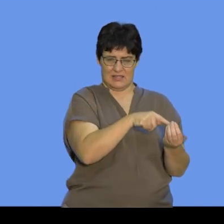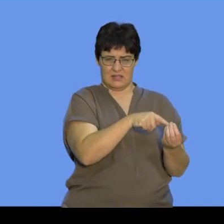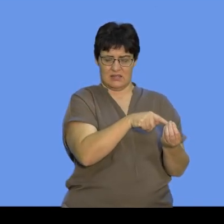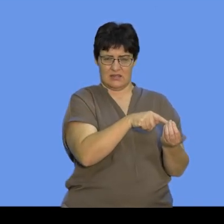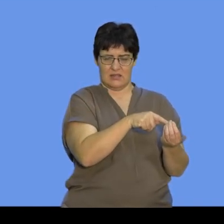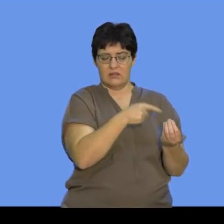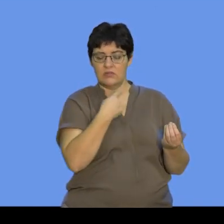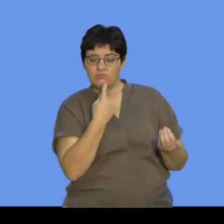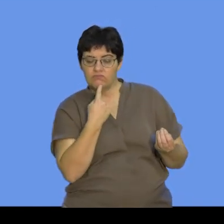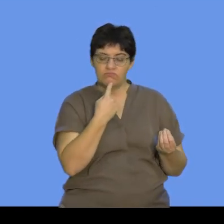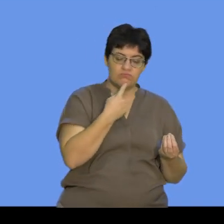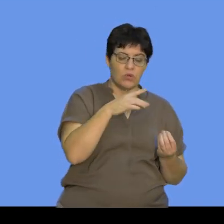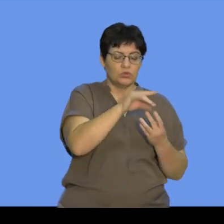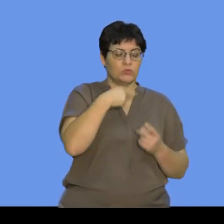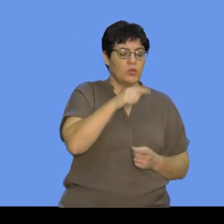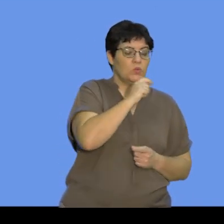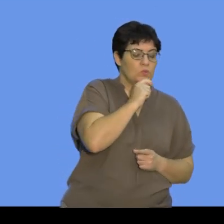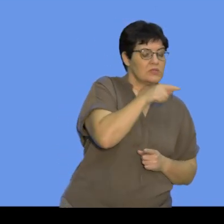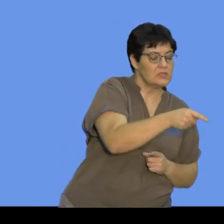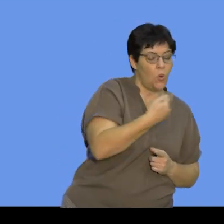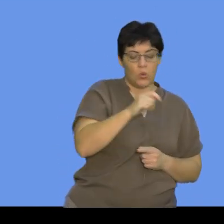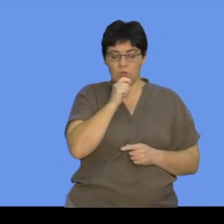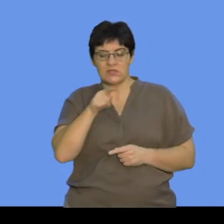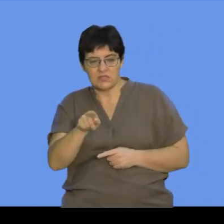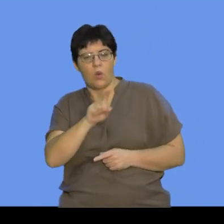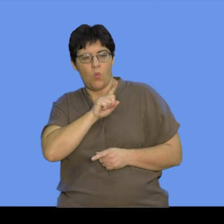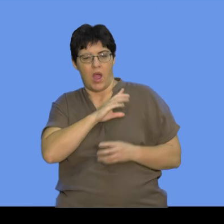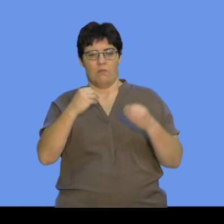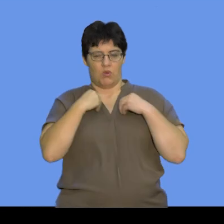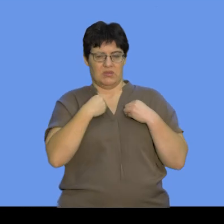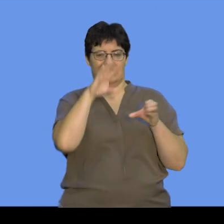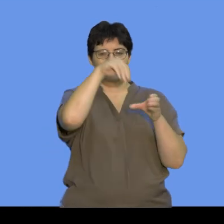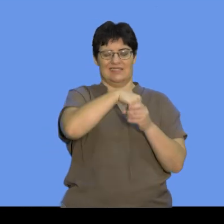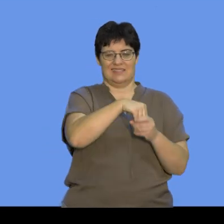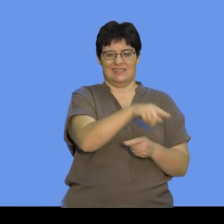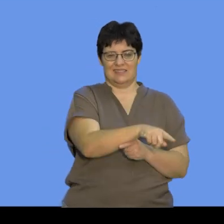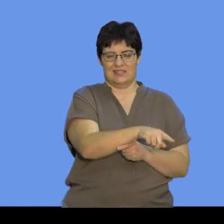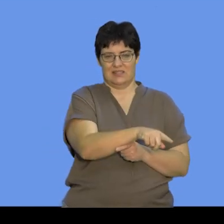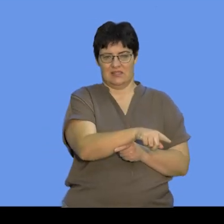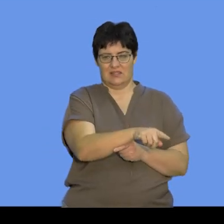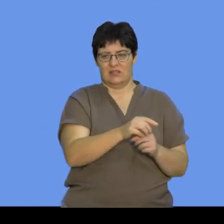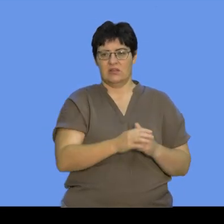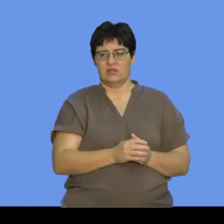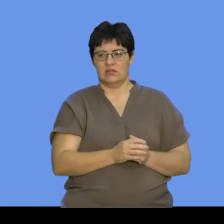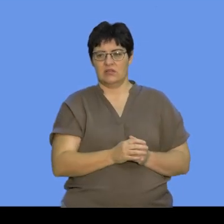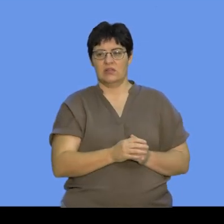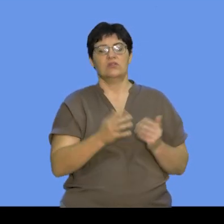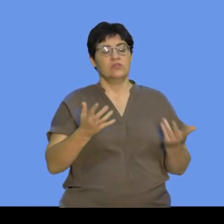the choice for their use? So we want to relate use of a particular type of matter or